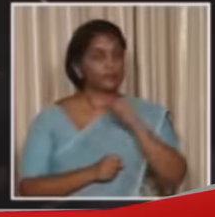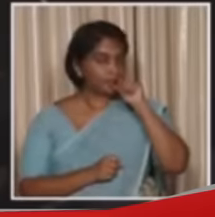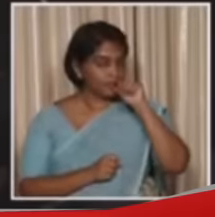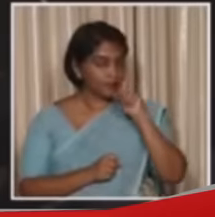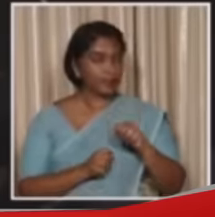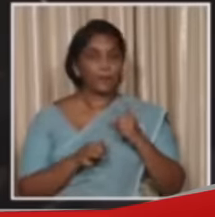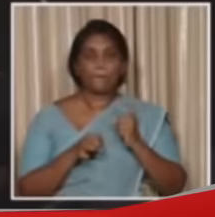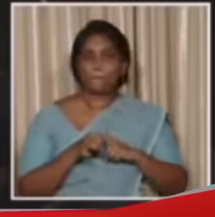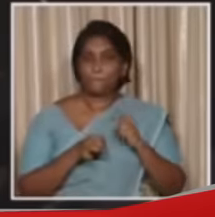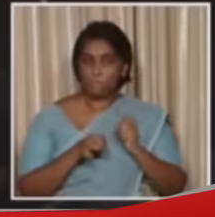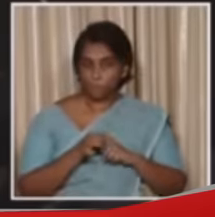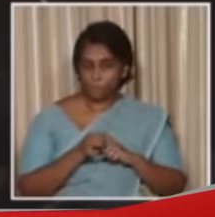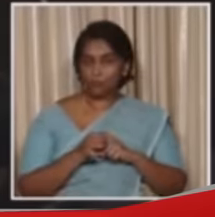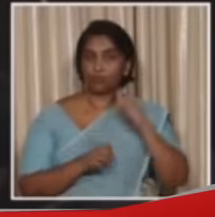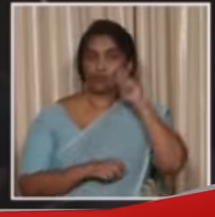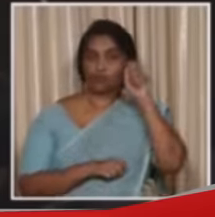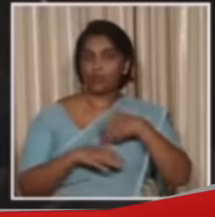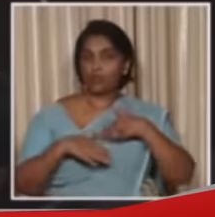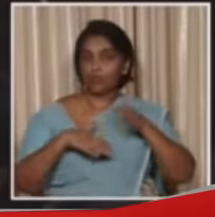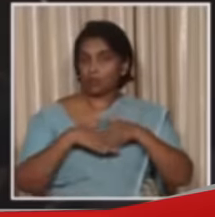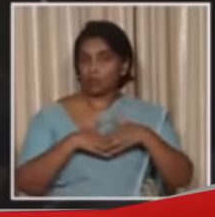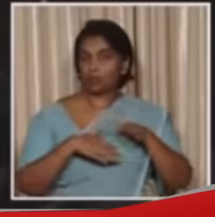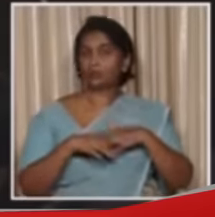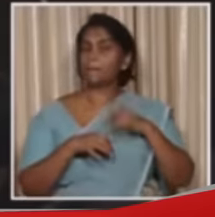facing. And it is